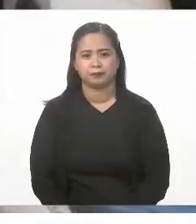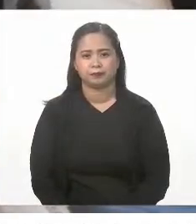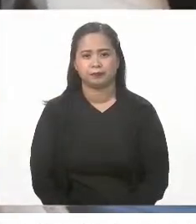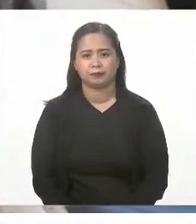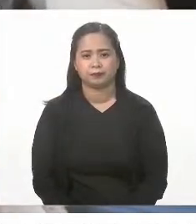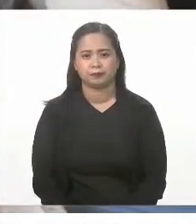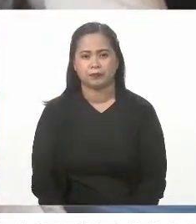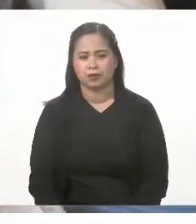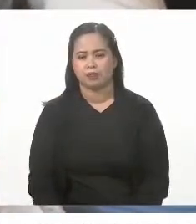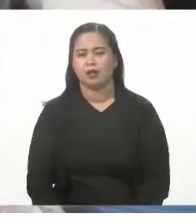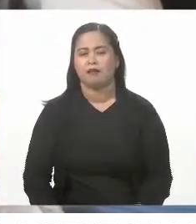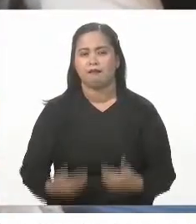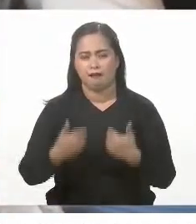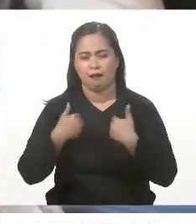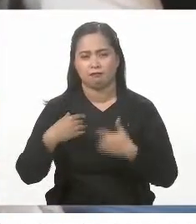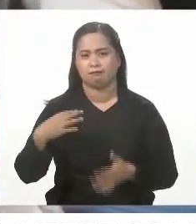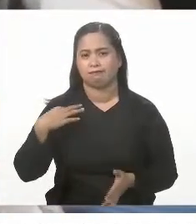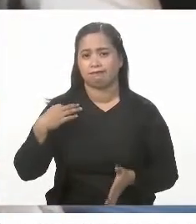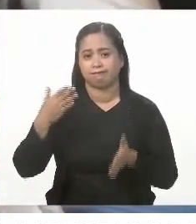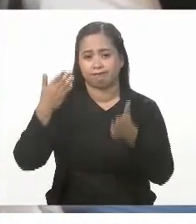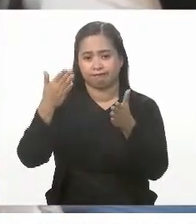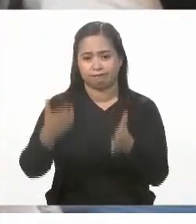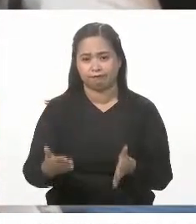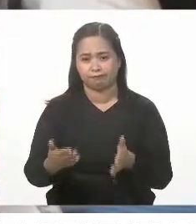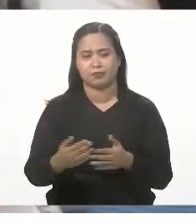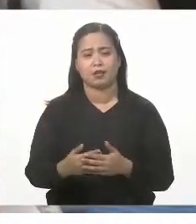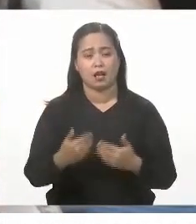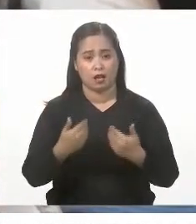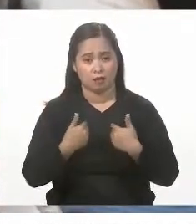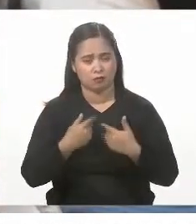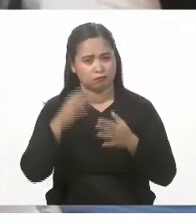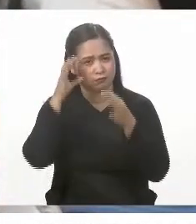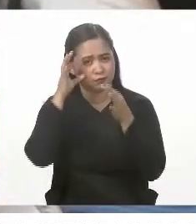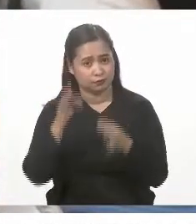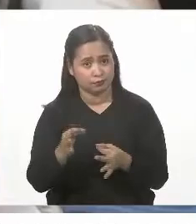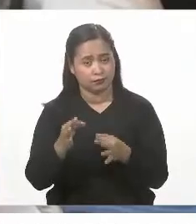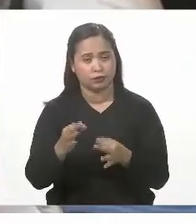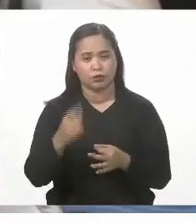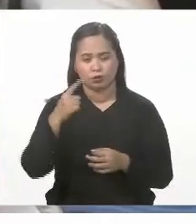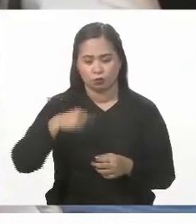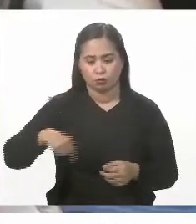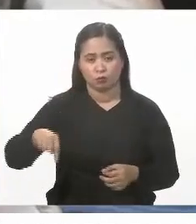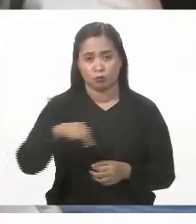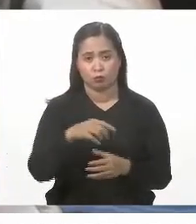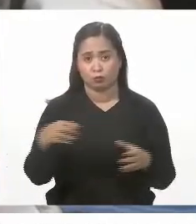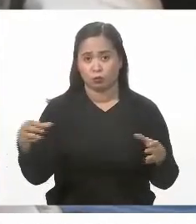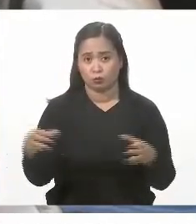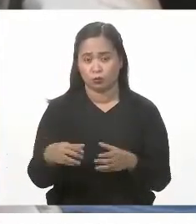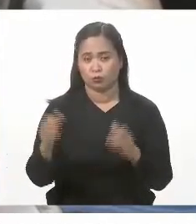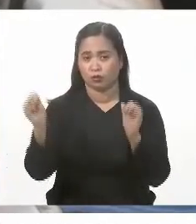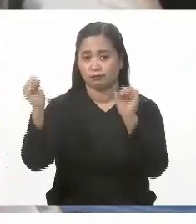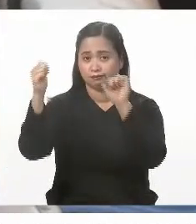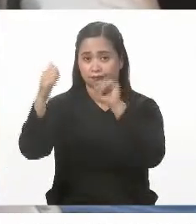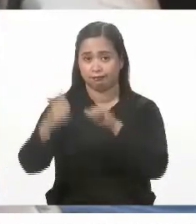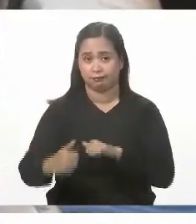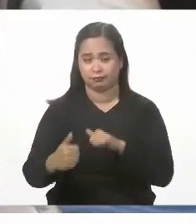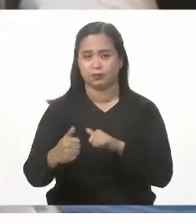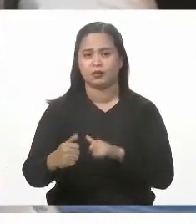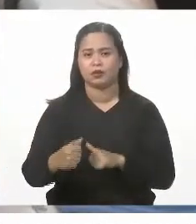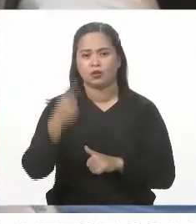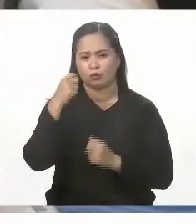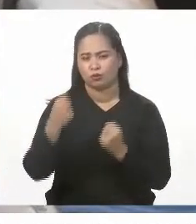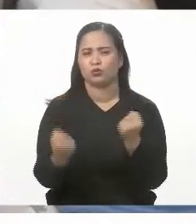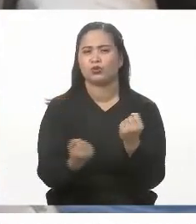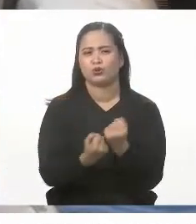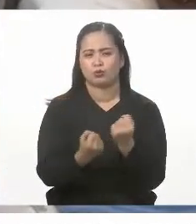El candidato que hemos decidido un acuerdo junto con Construye es que sea el hermano de lucha de Fernando Villavicencio,